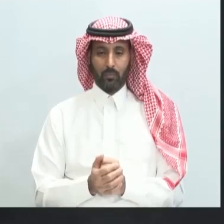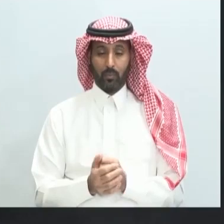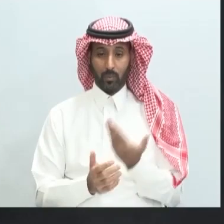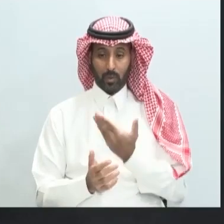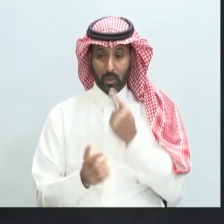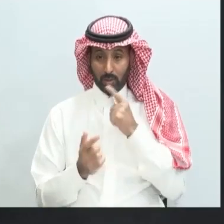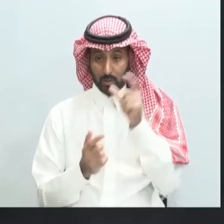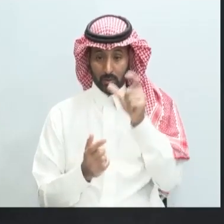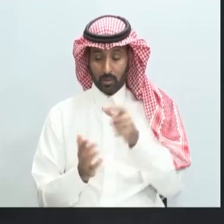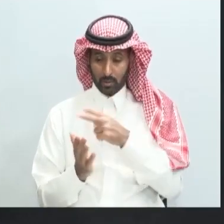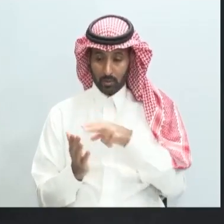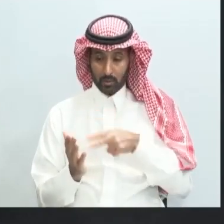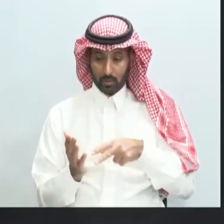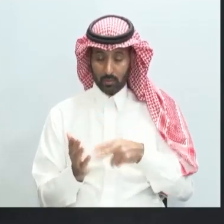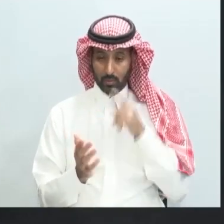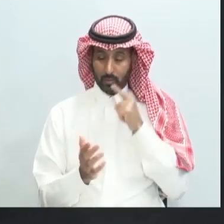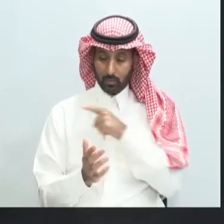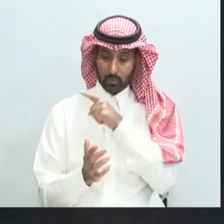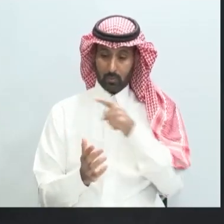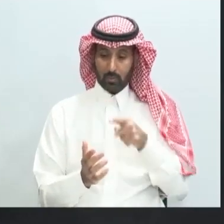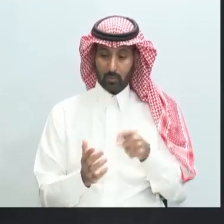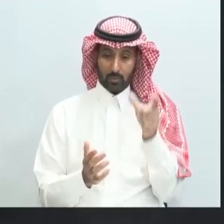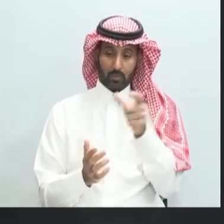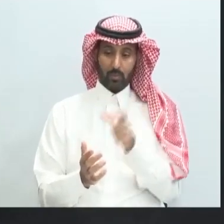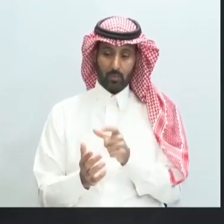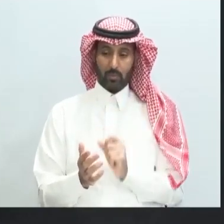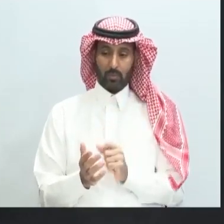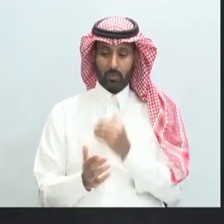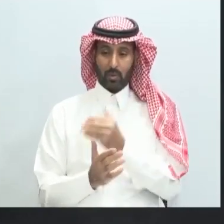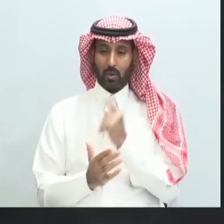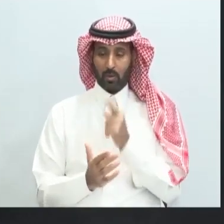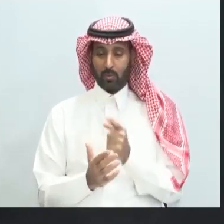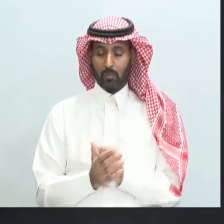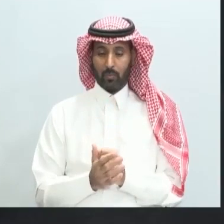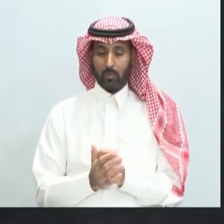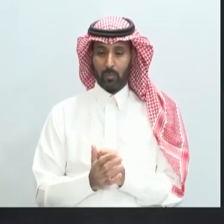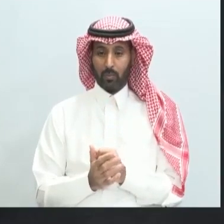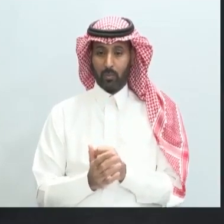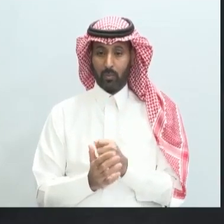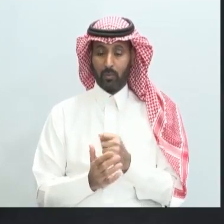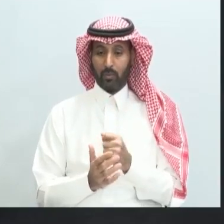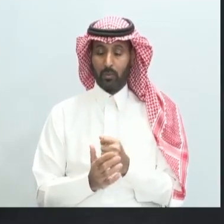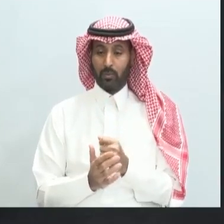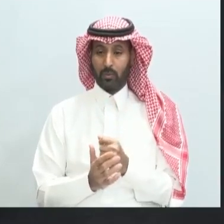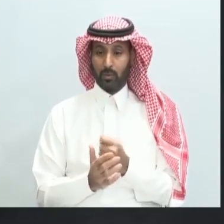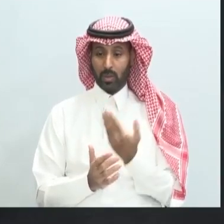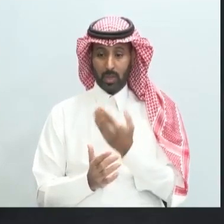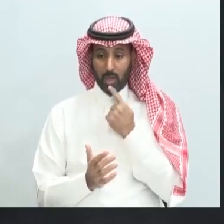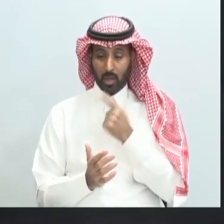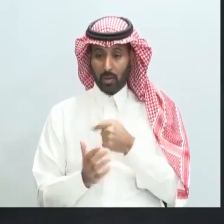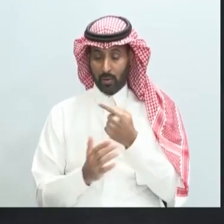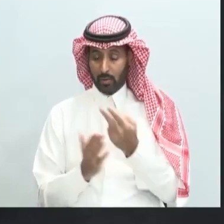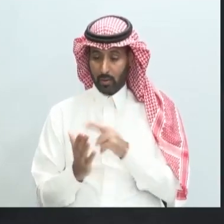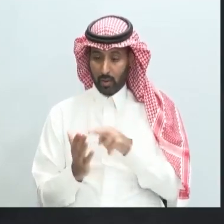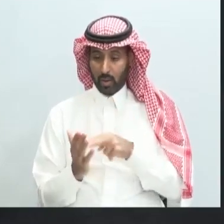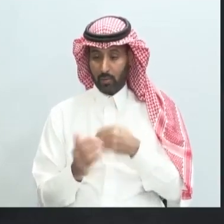it while pointing to these words, and I would like you to read it after me. And after